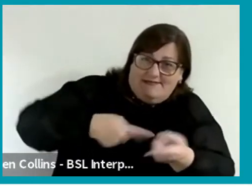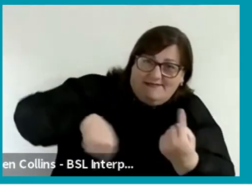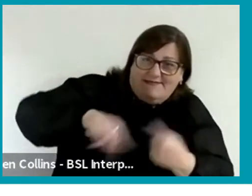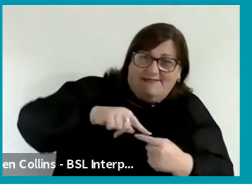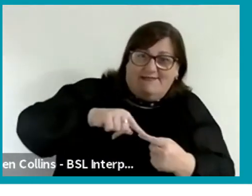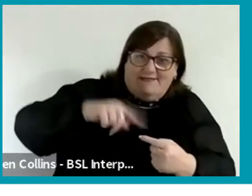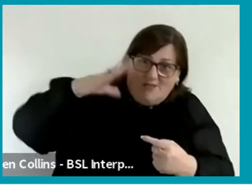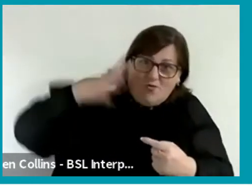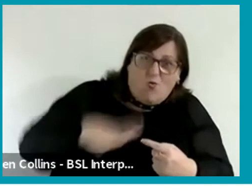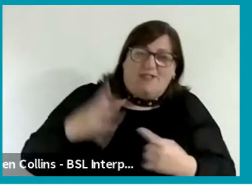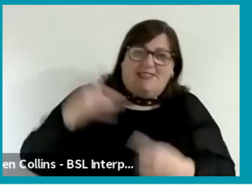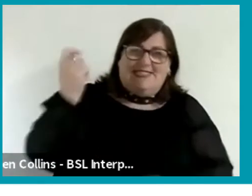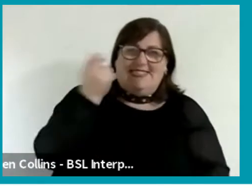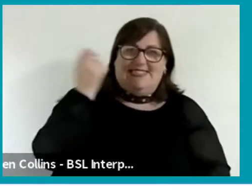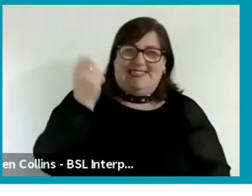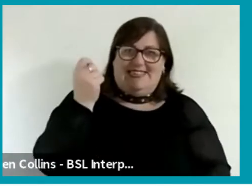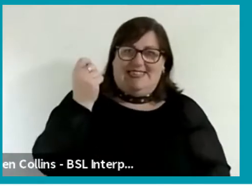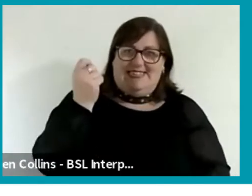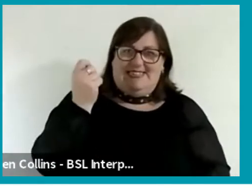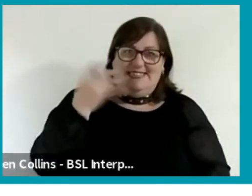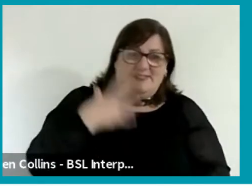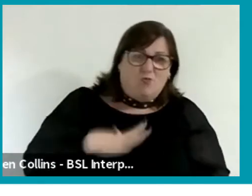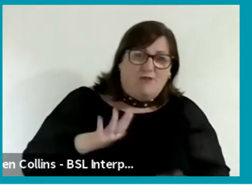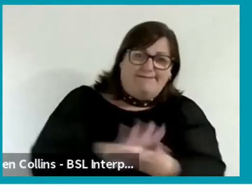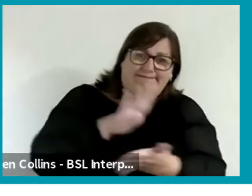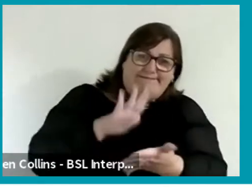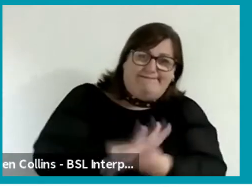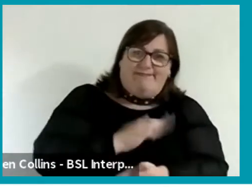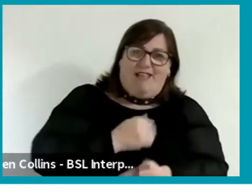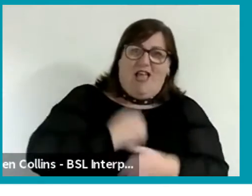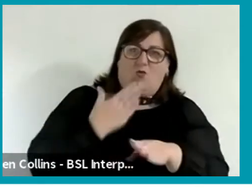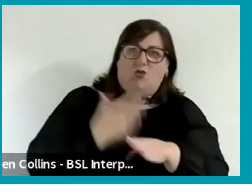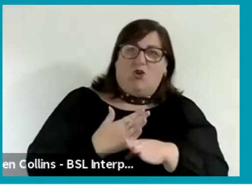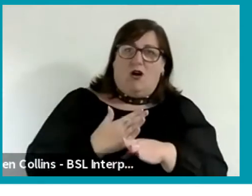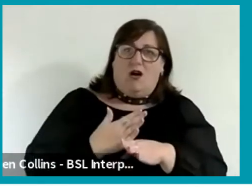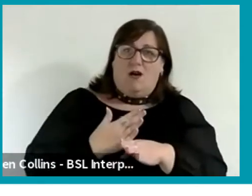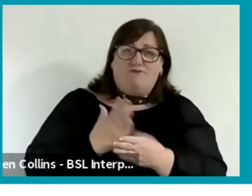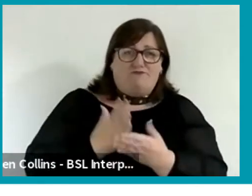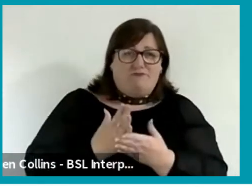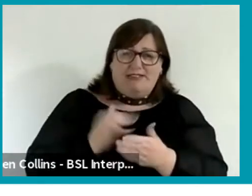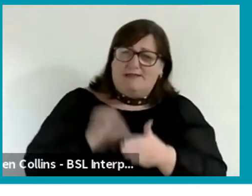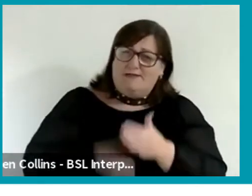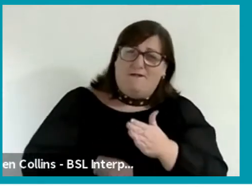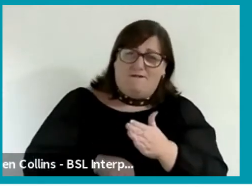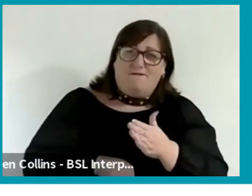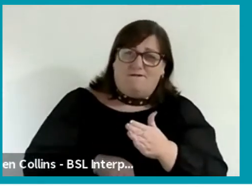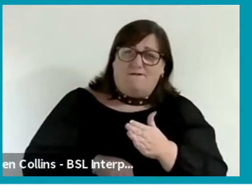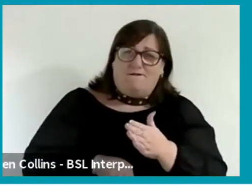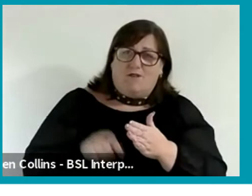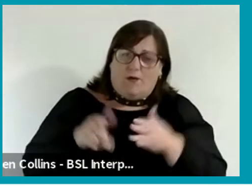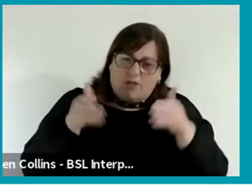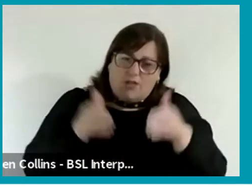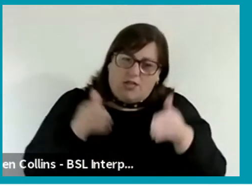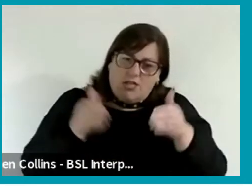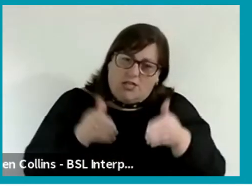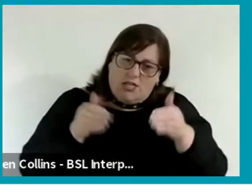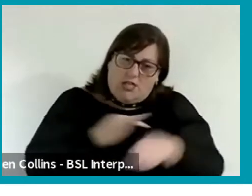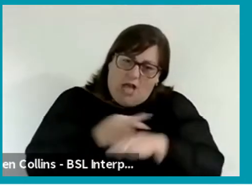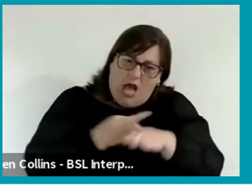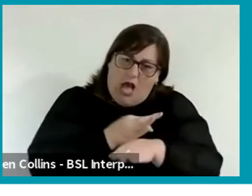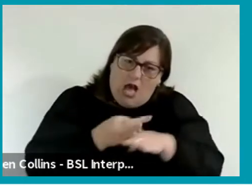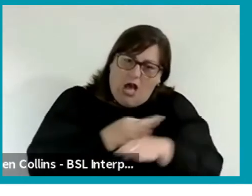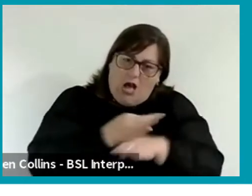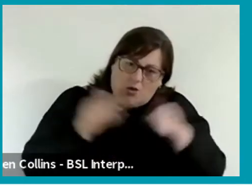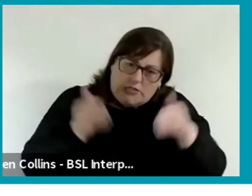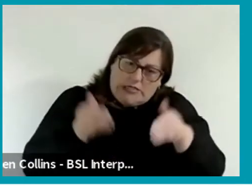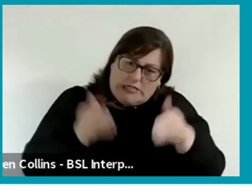will enjoy their job, because it's a tough gig, right? You're concentrating for long hours throughout the day. Some days